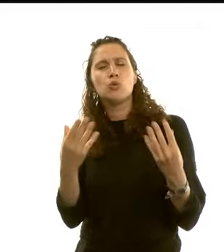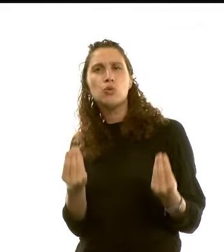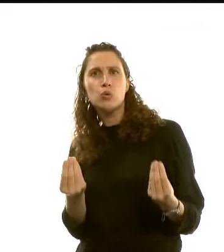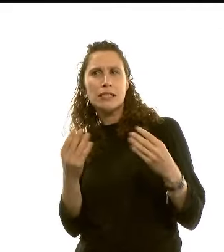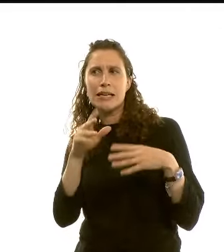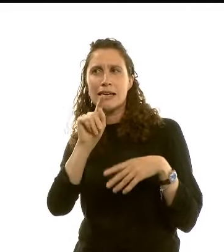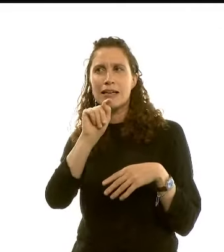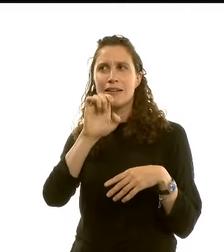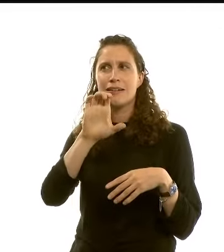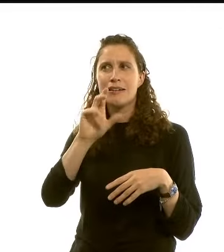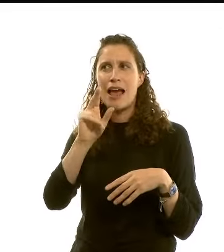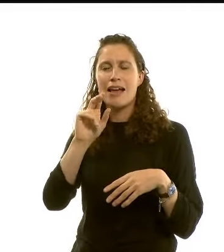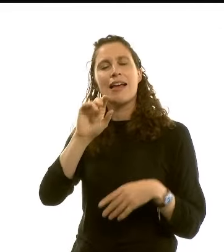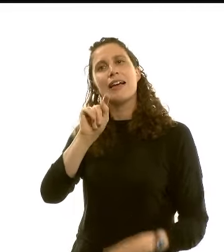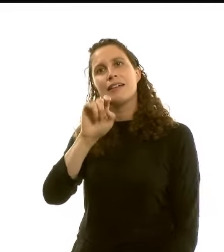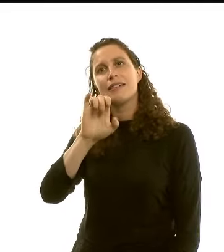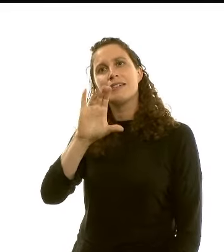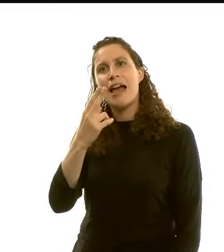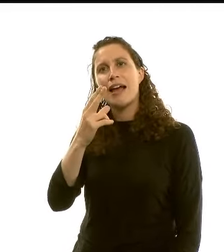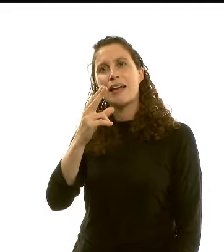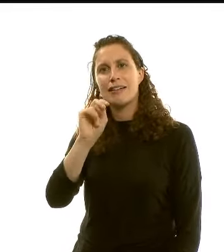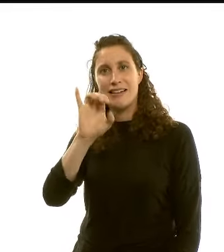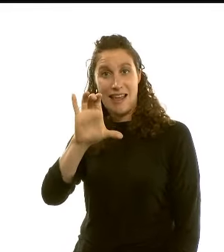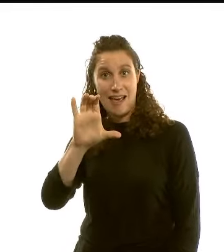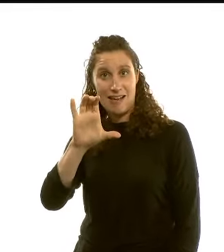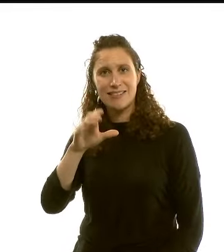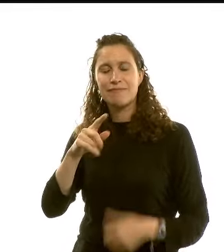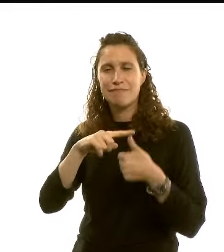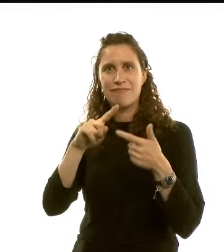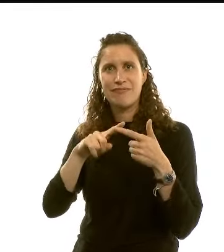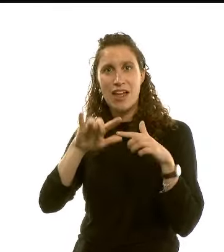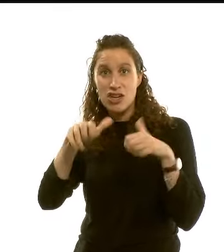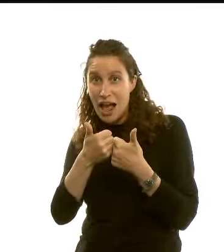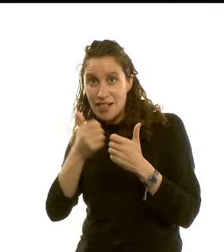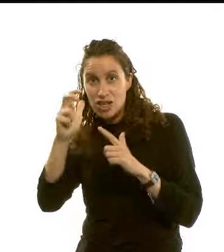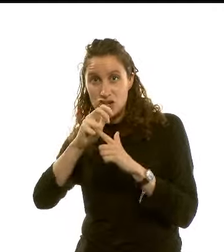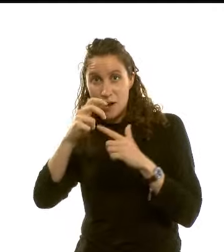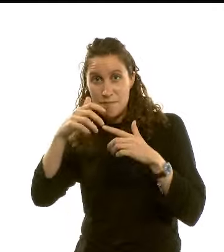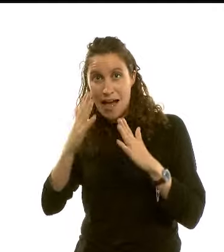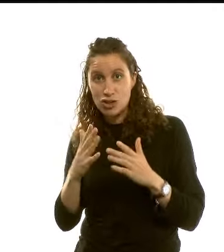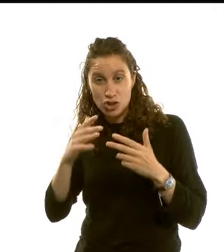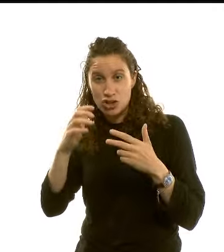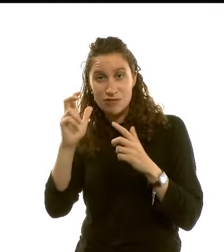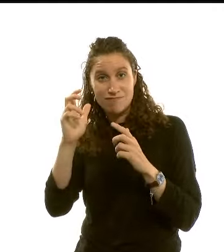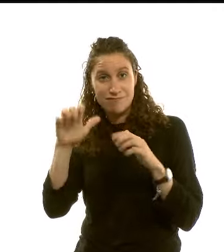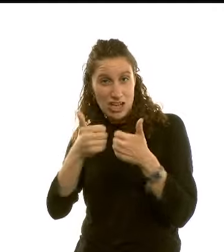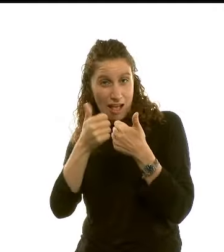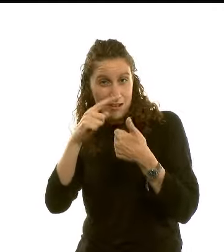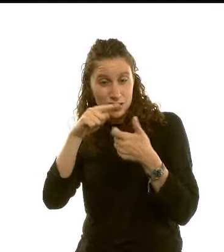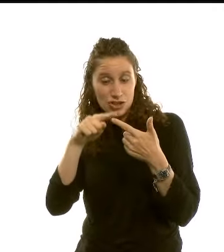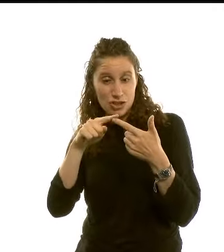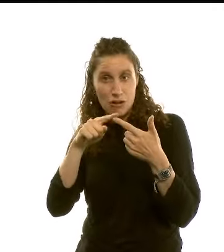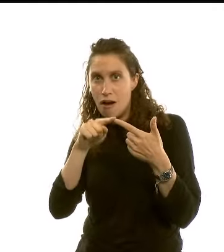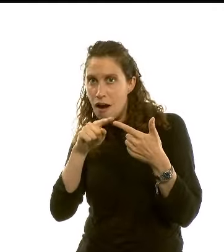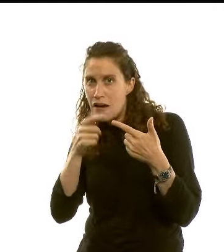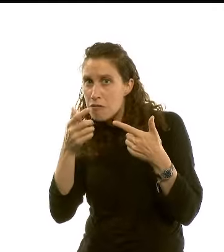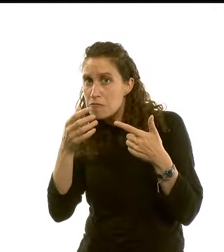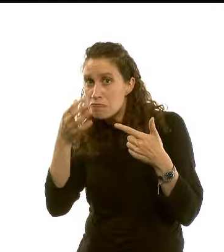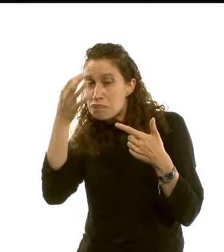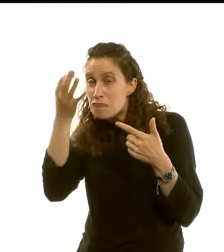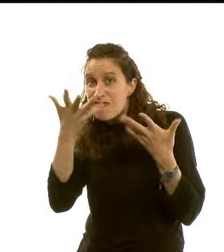Technic fans. Our live LEGO Masters All-Star Challenge reaches its thrilling conclusion, but have the teams managed to do